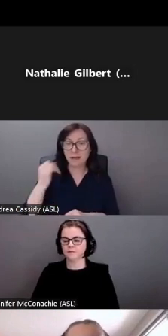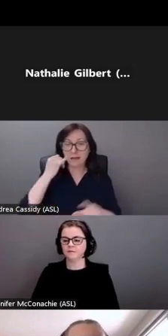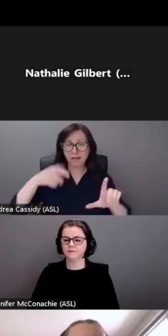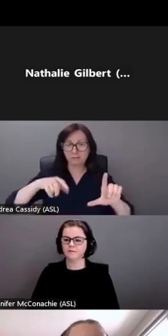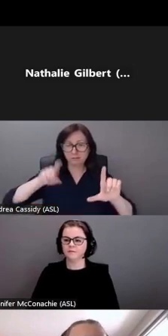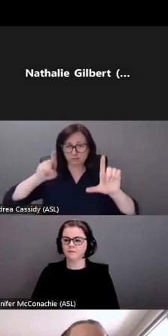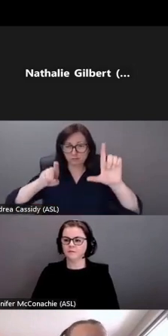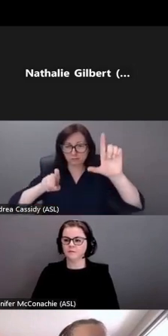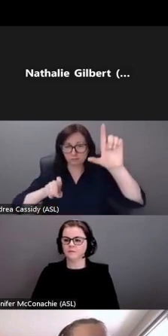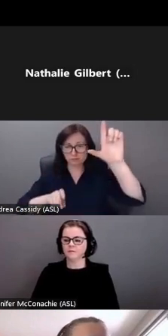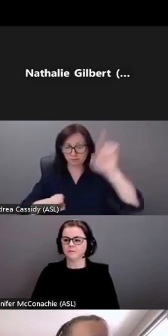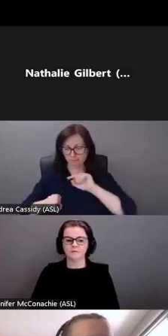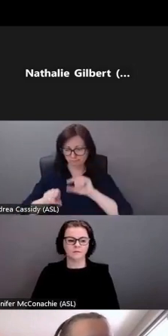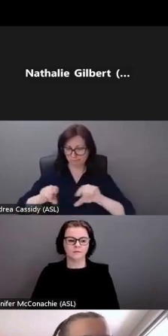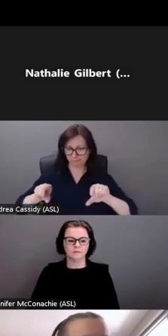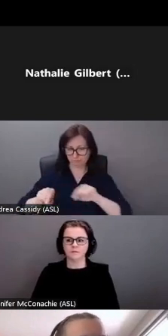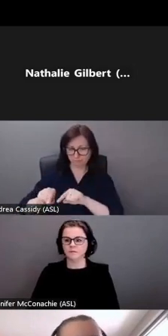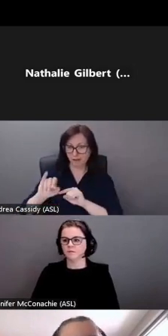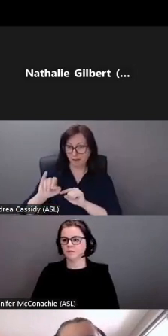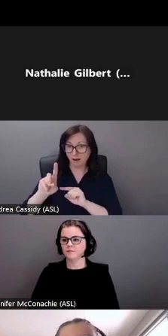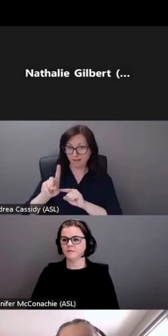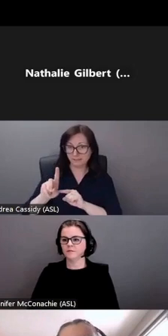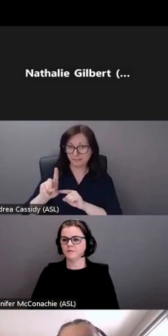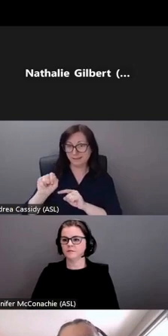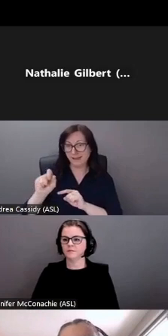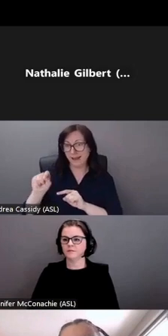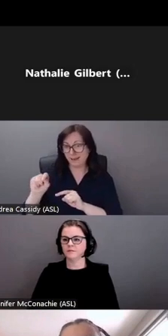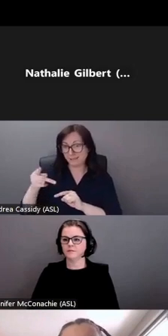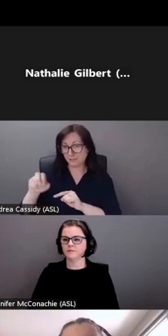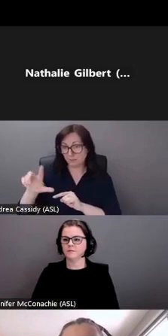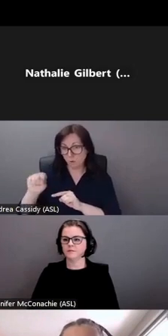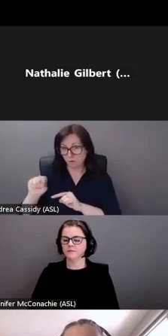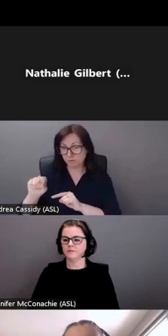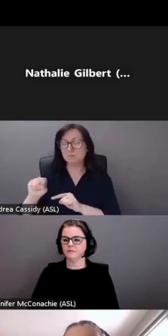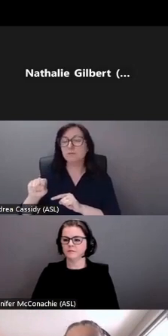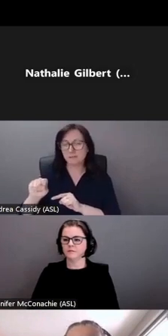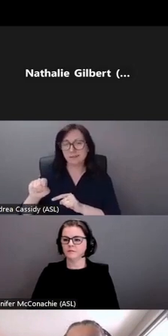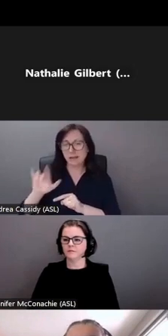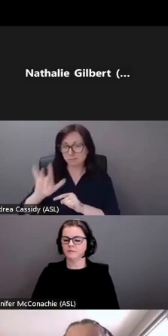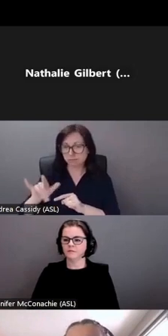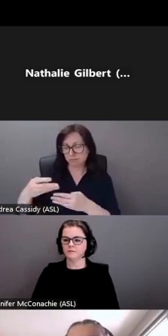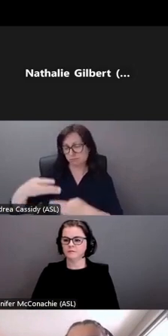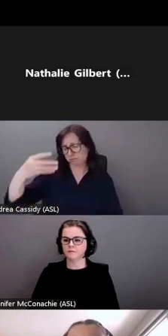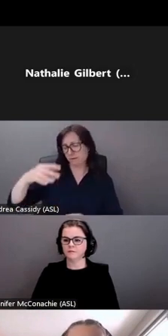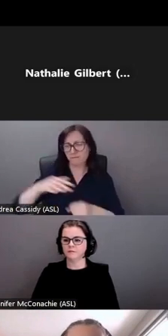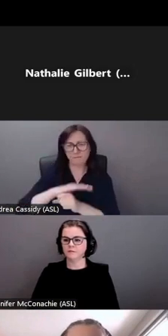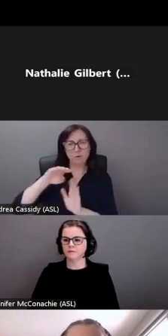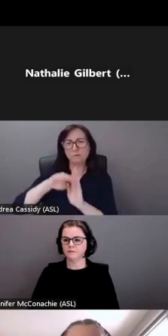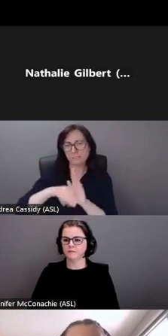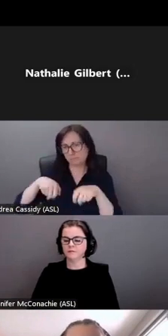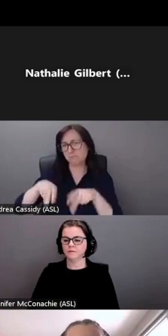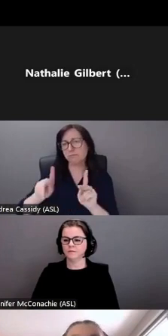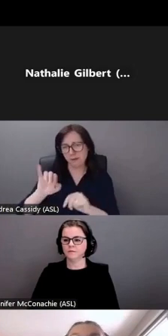there's a box that says ID at the polls, and you can see a full list of these authorized